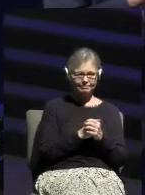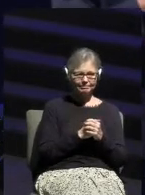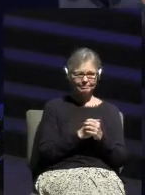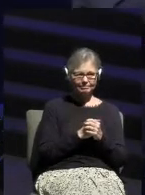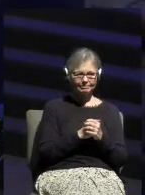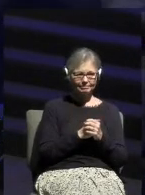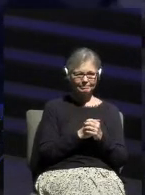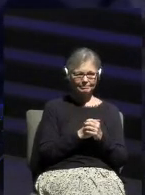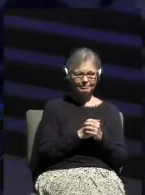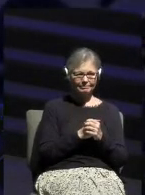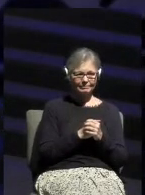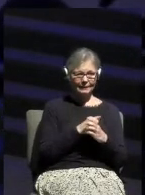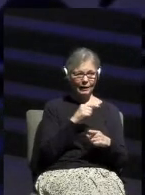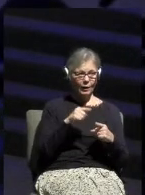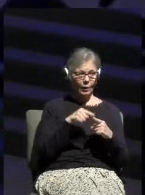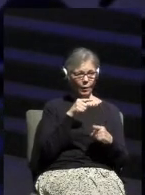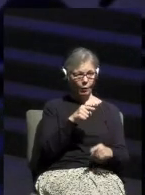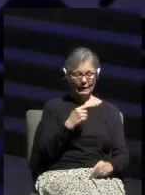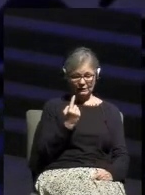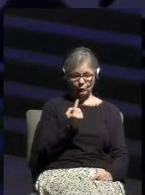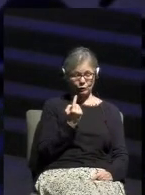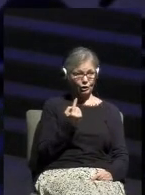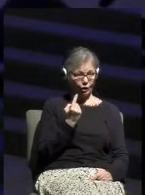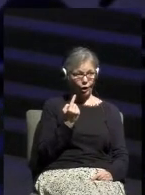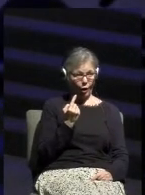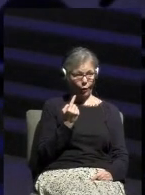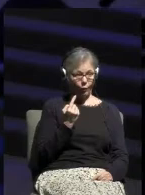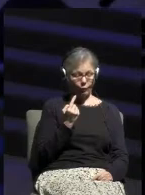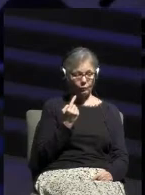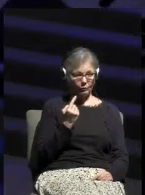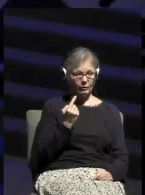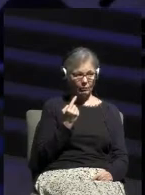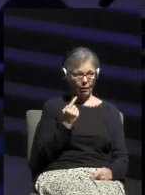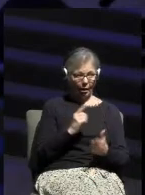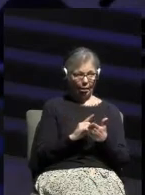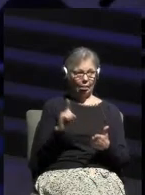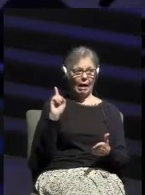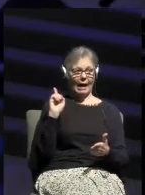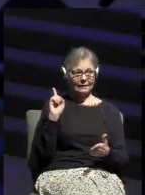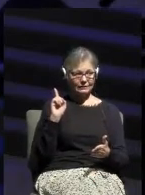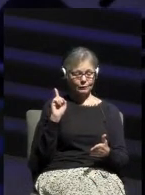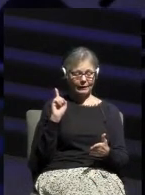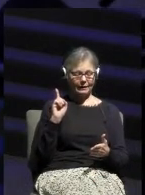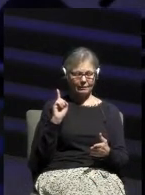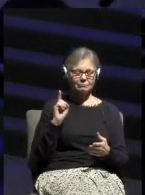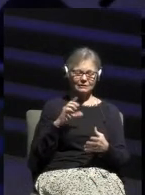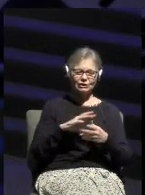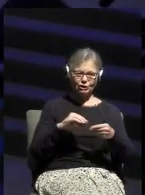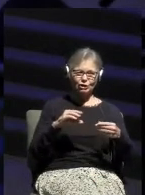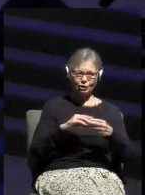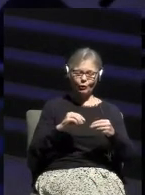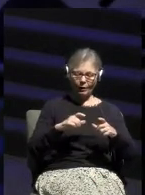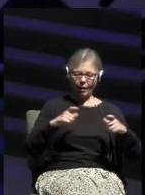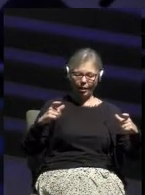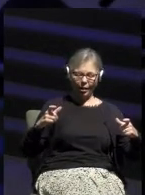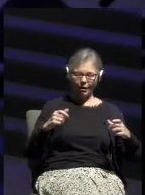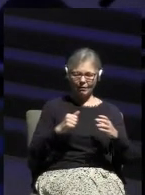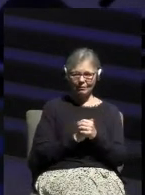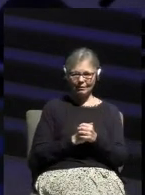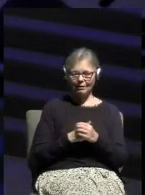she had to be on her own, to say the least, right? To say the least. And there's so much to the story. And